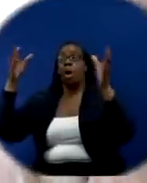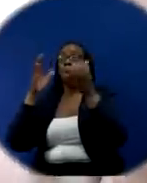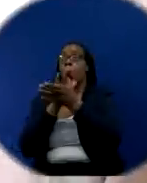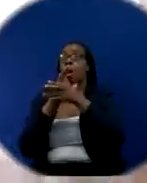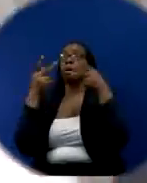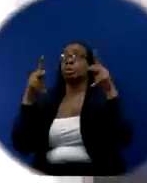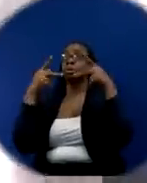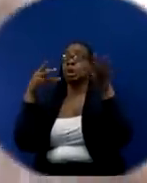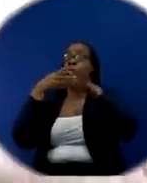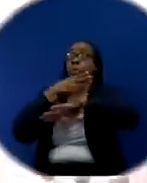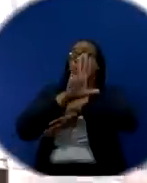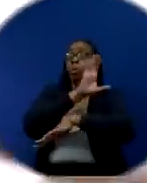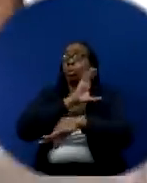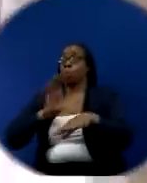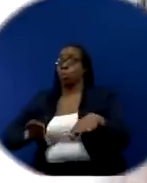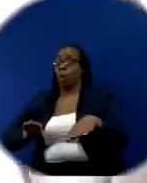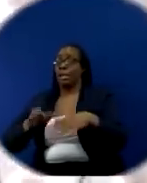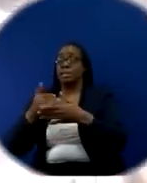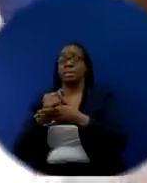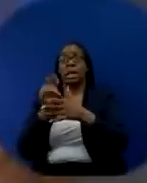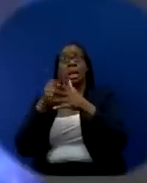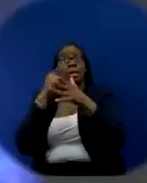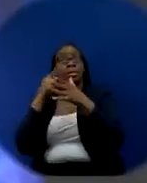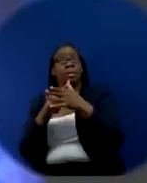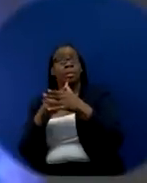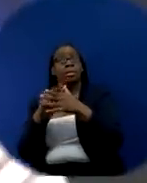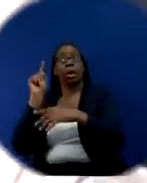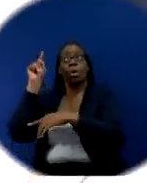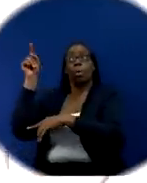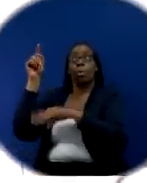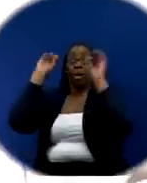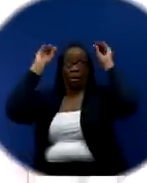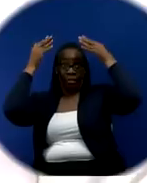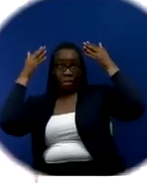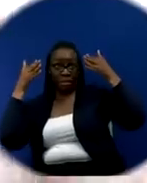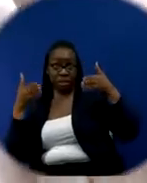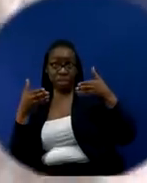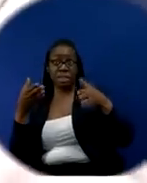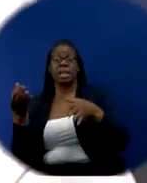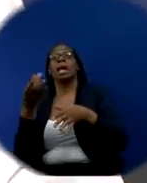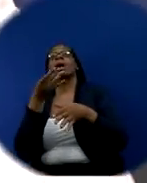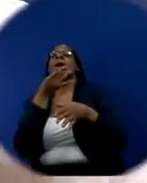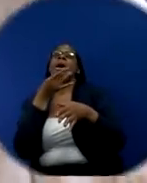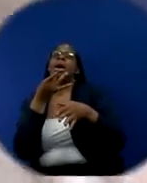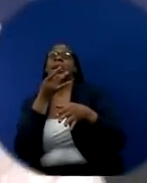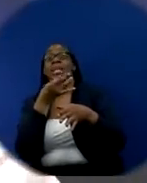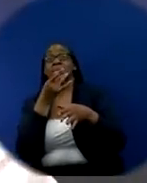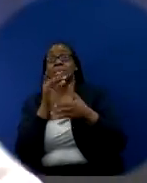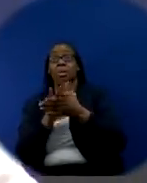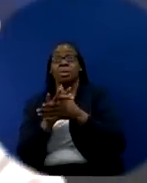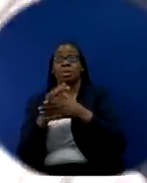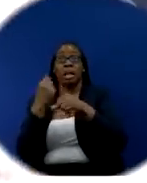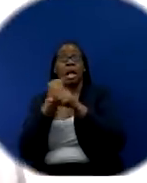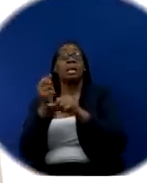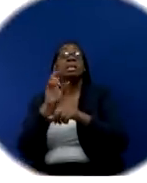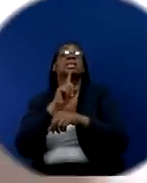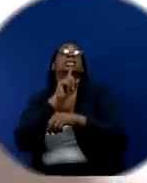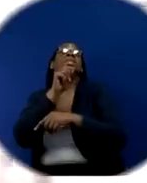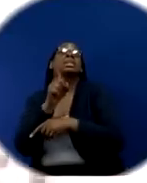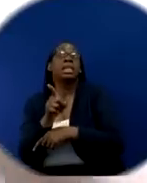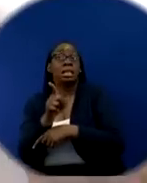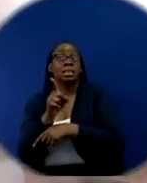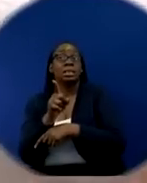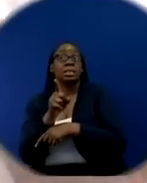through Jesus Christ. And then one of those scholars, one of those experts makes a statement that